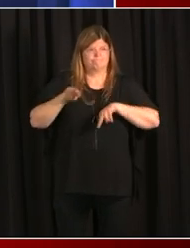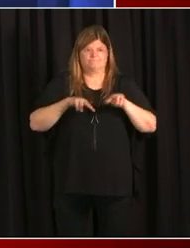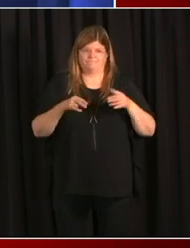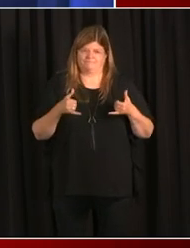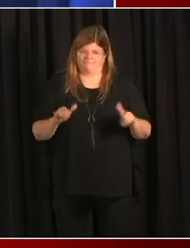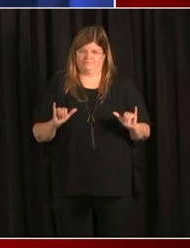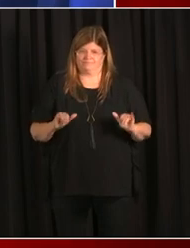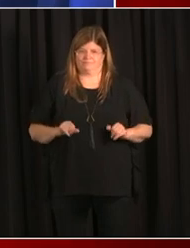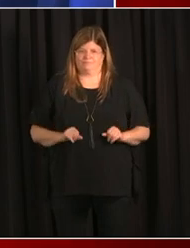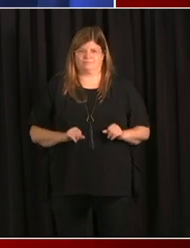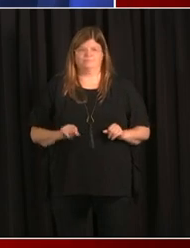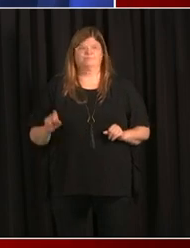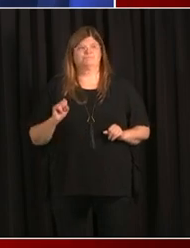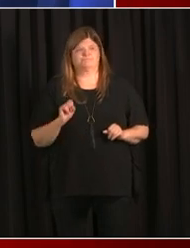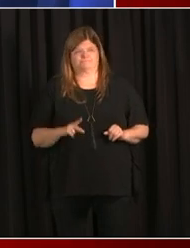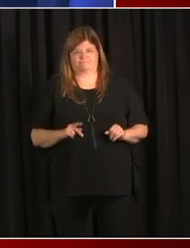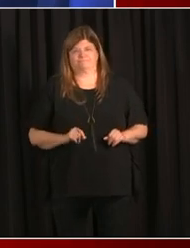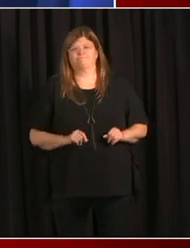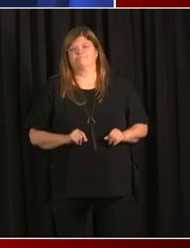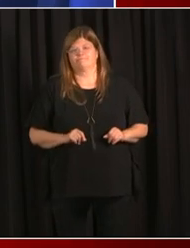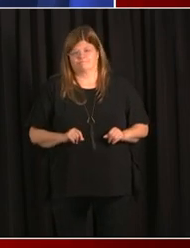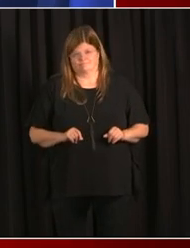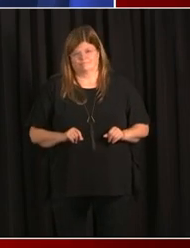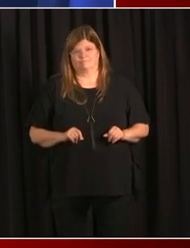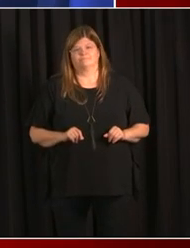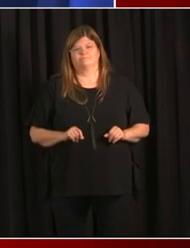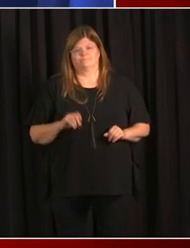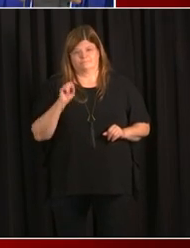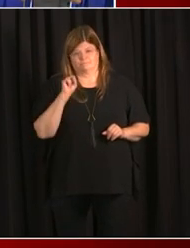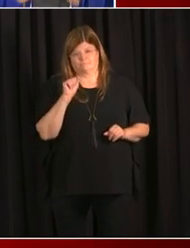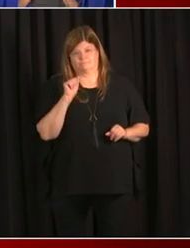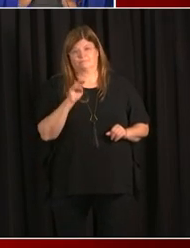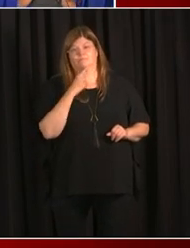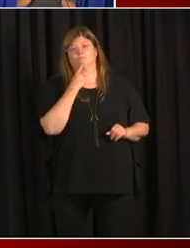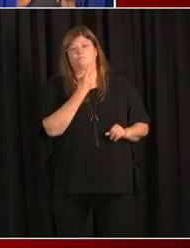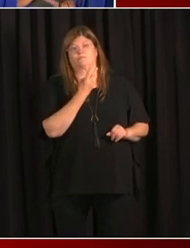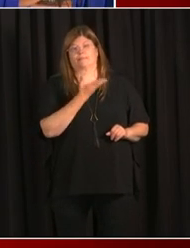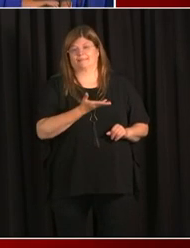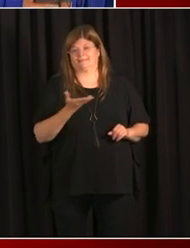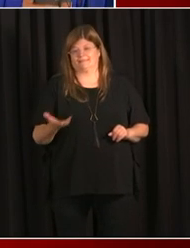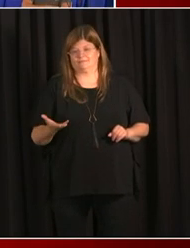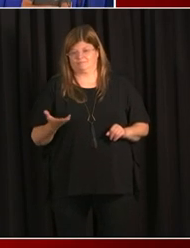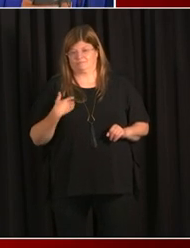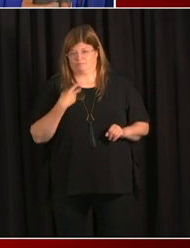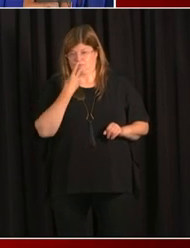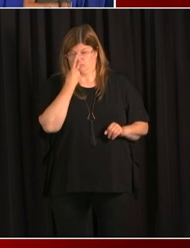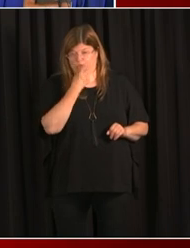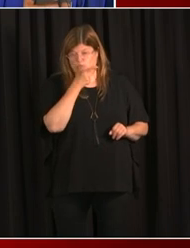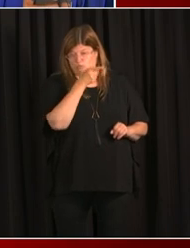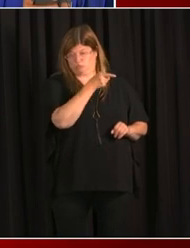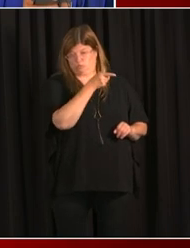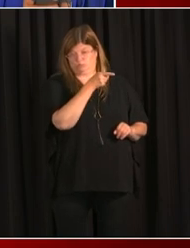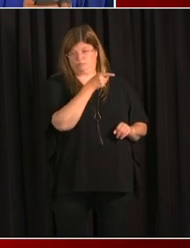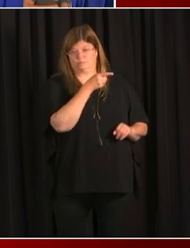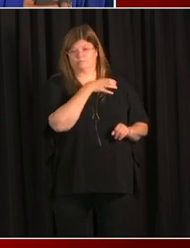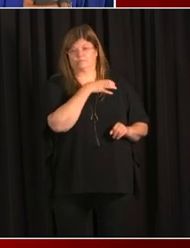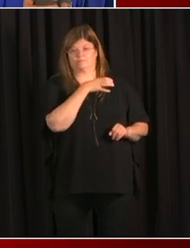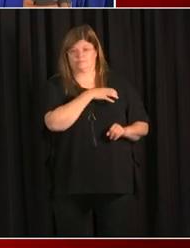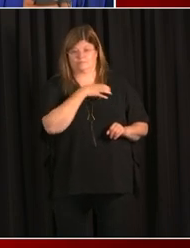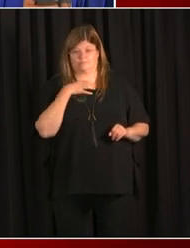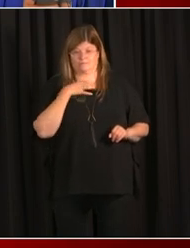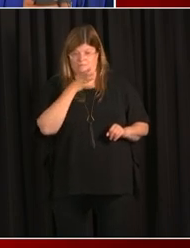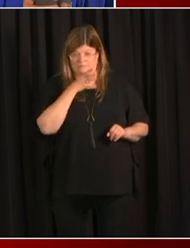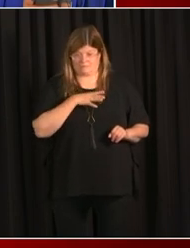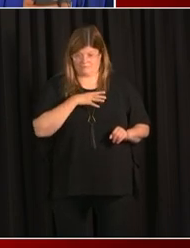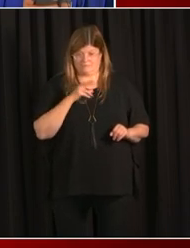days. Thank you. Yes, Sam. Mayor, a couple more things. We saw you and Congresswoman Norton